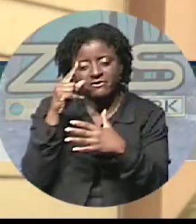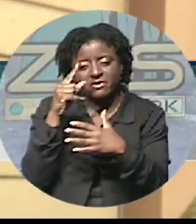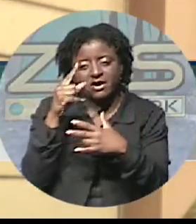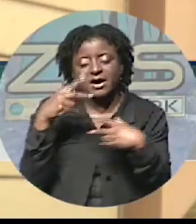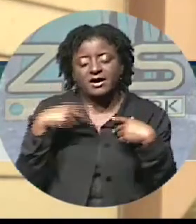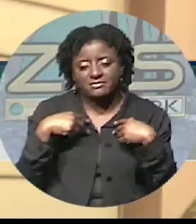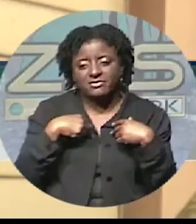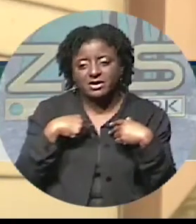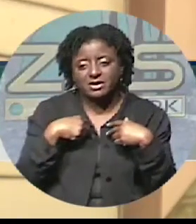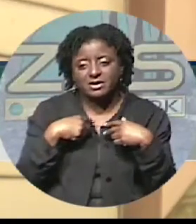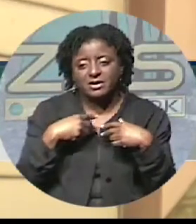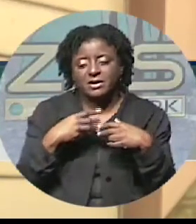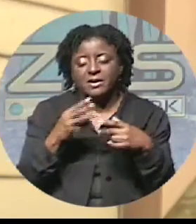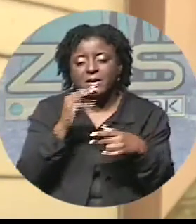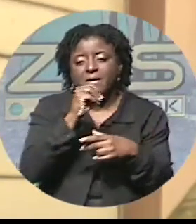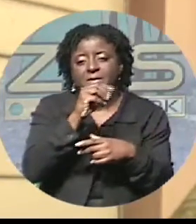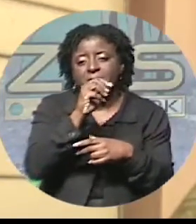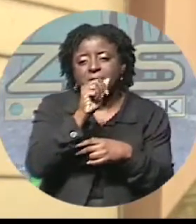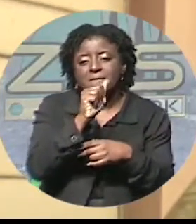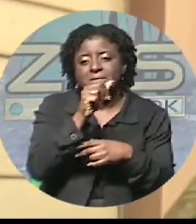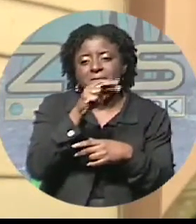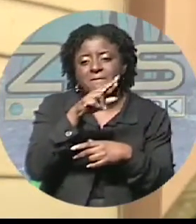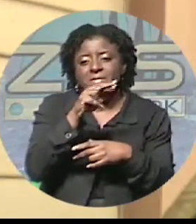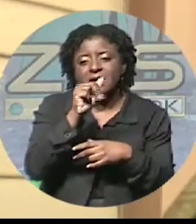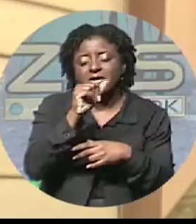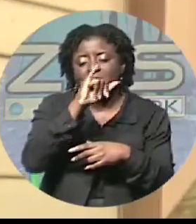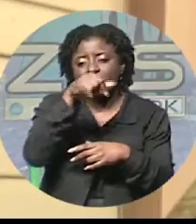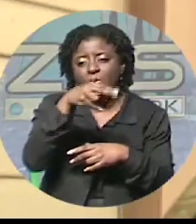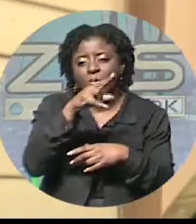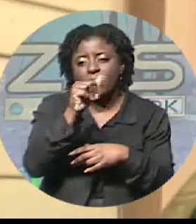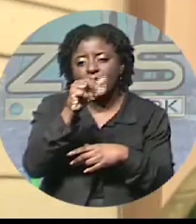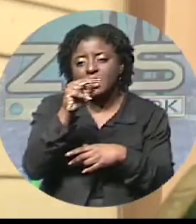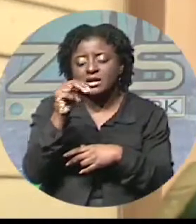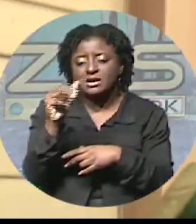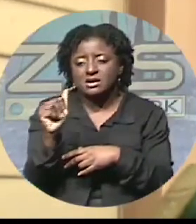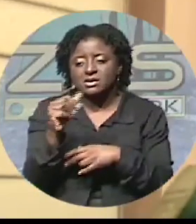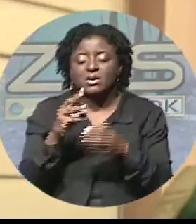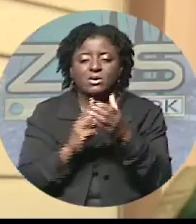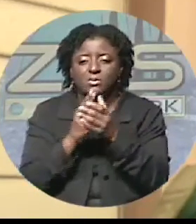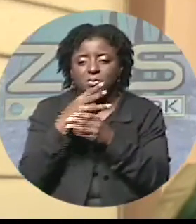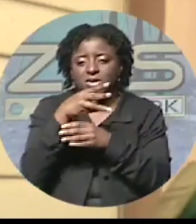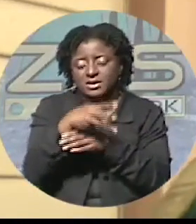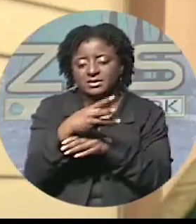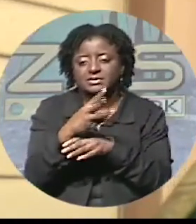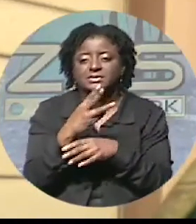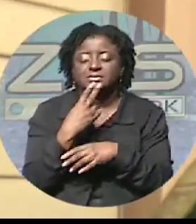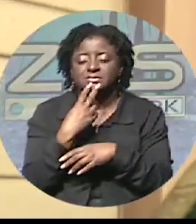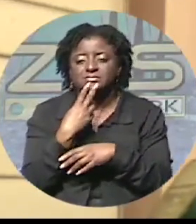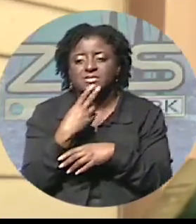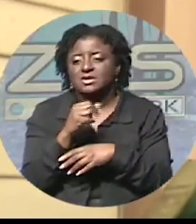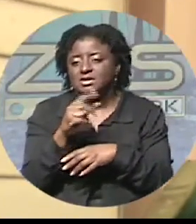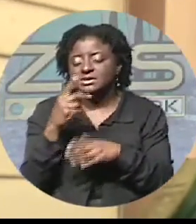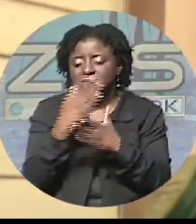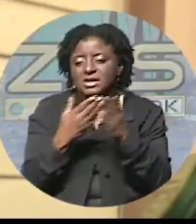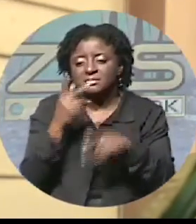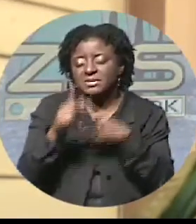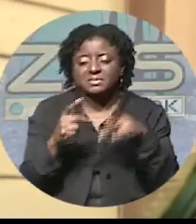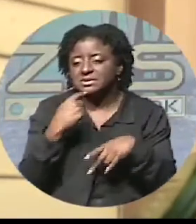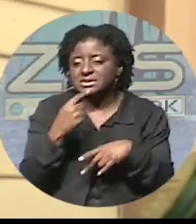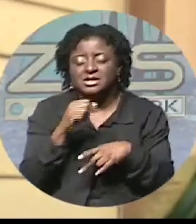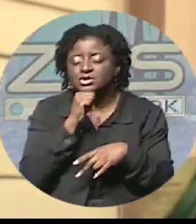marijuana. Some people suggest that where it is not with intent to supply, but just